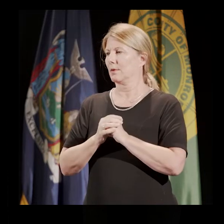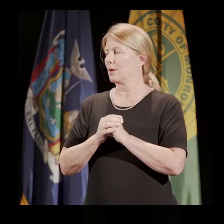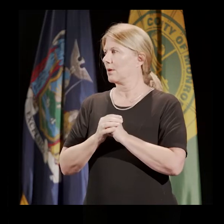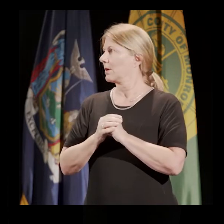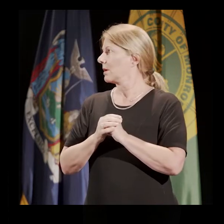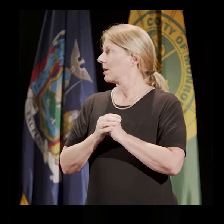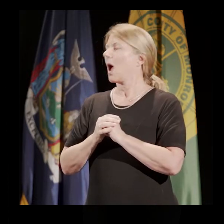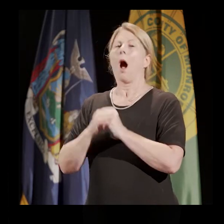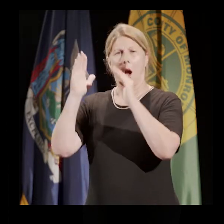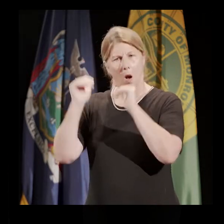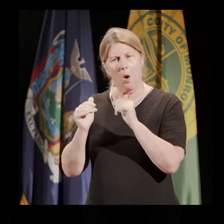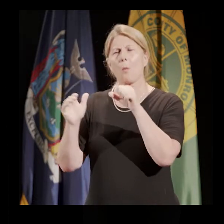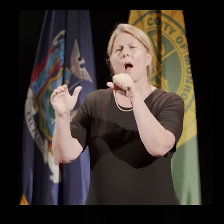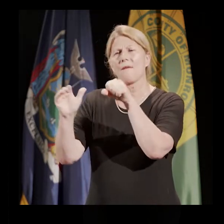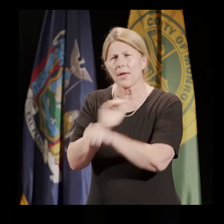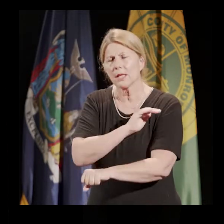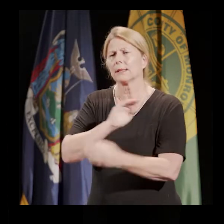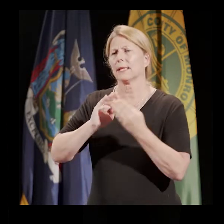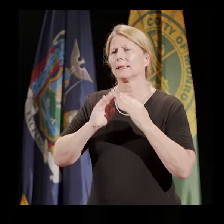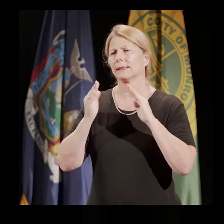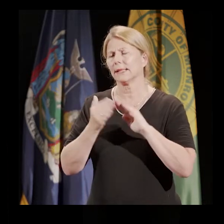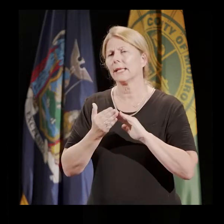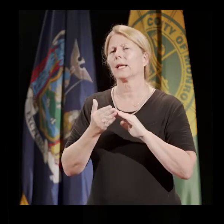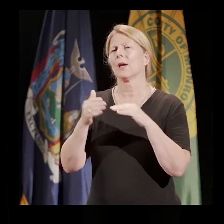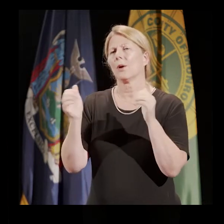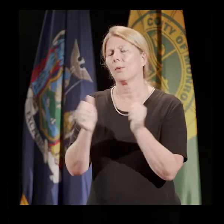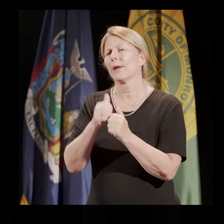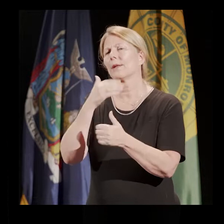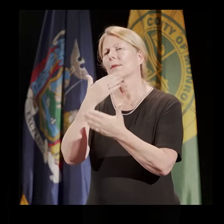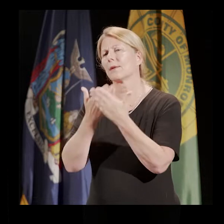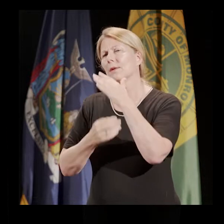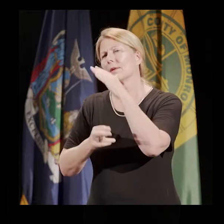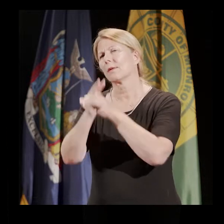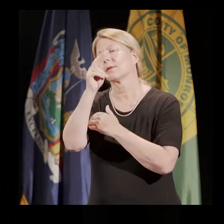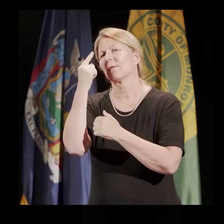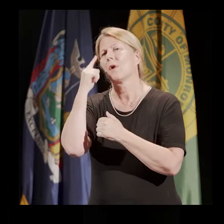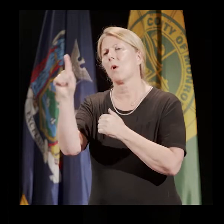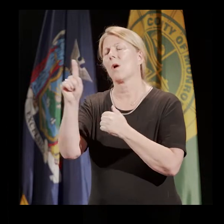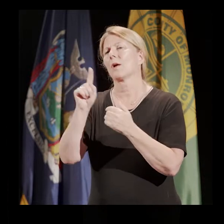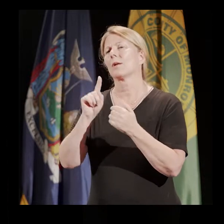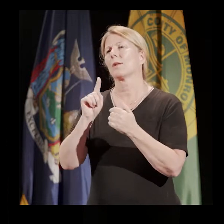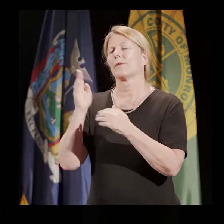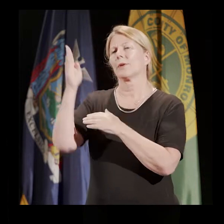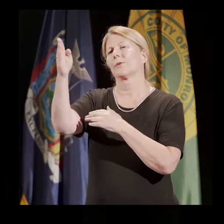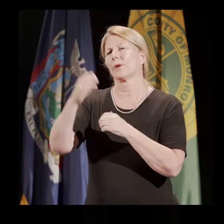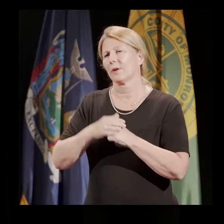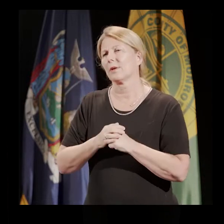a hope-filled city with an exciting future is exciting and full of hope for